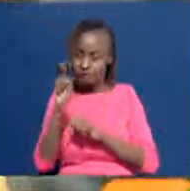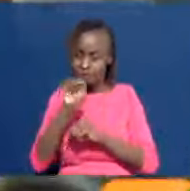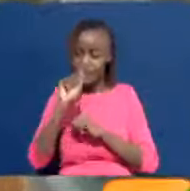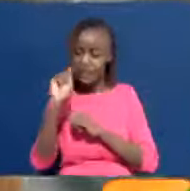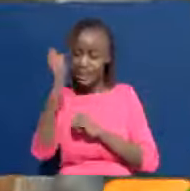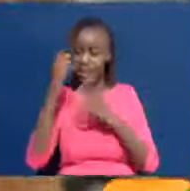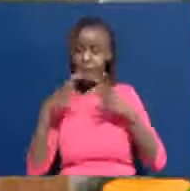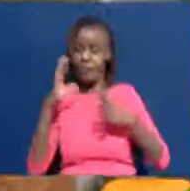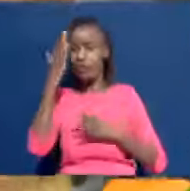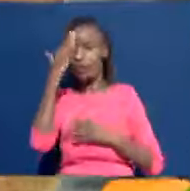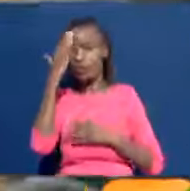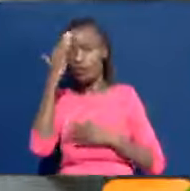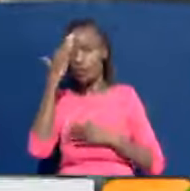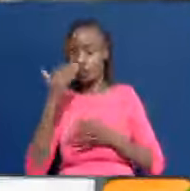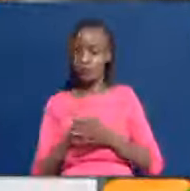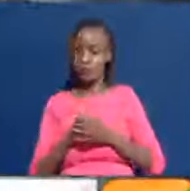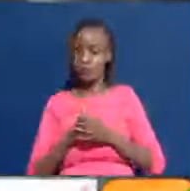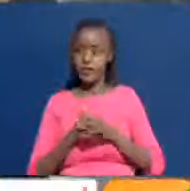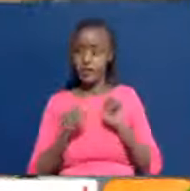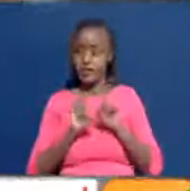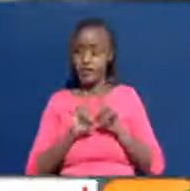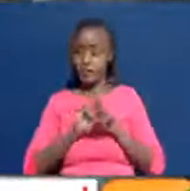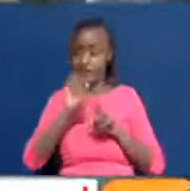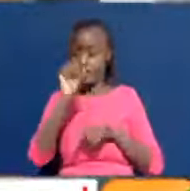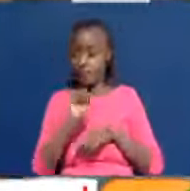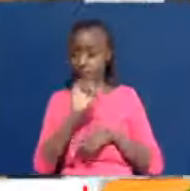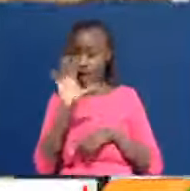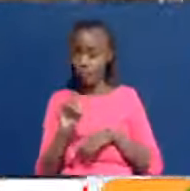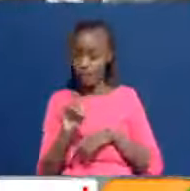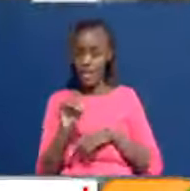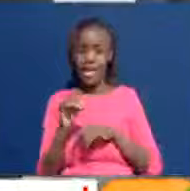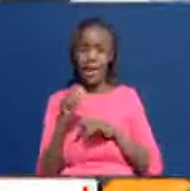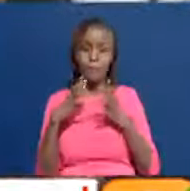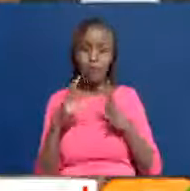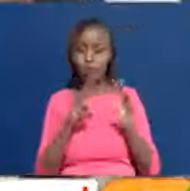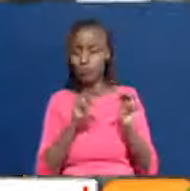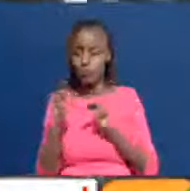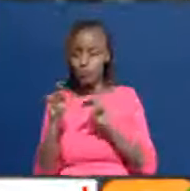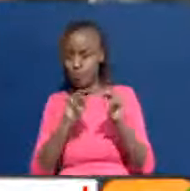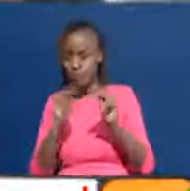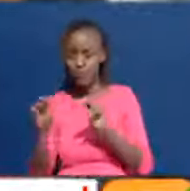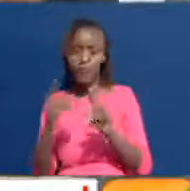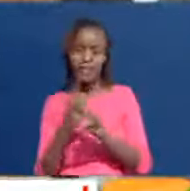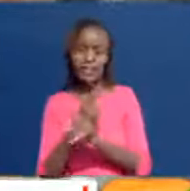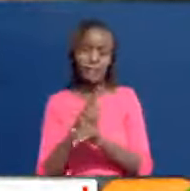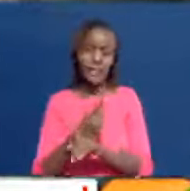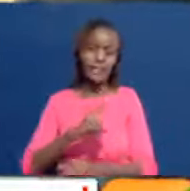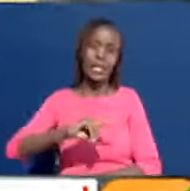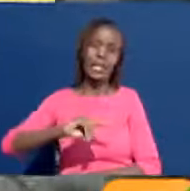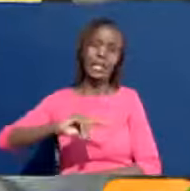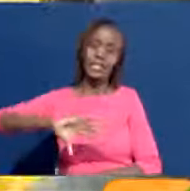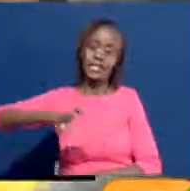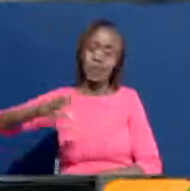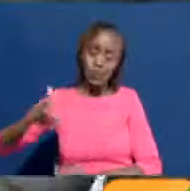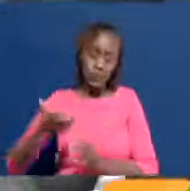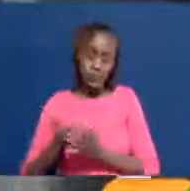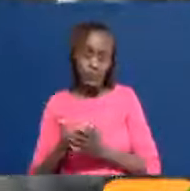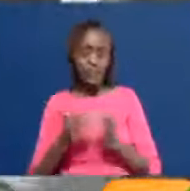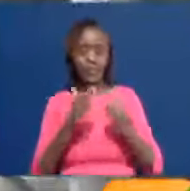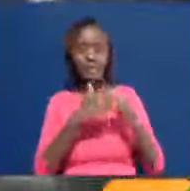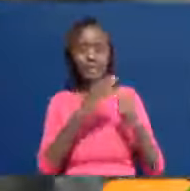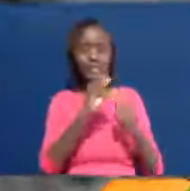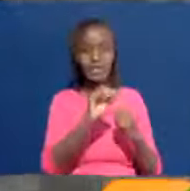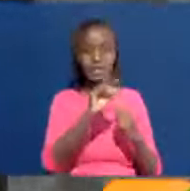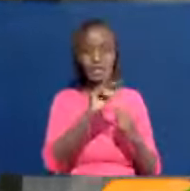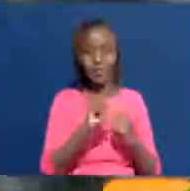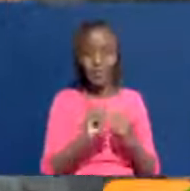to what happened in South Africa, where they do from one city to one city, 90 kilometers. There's also another one called Ocean to Ocean.